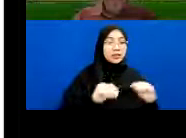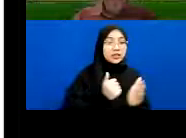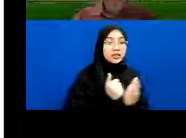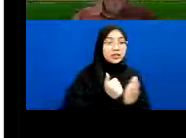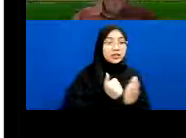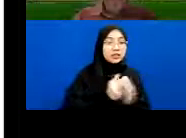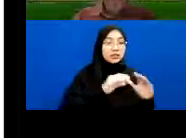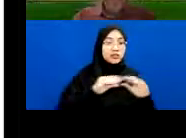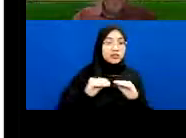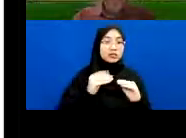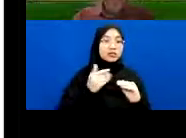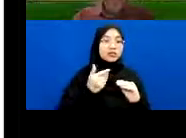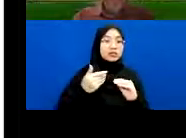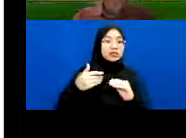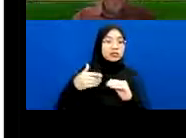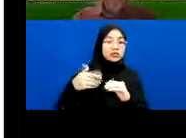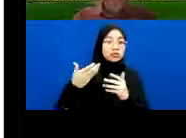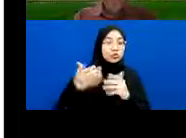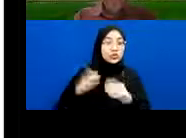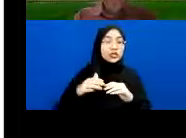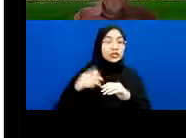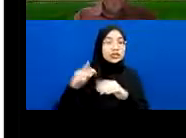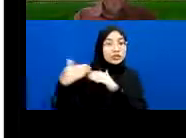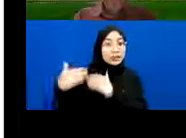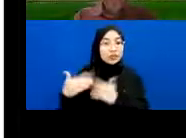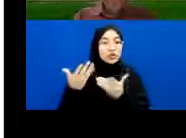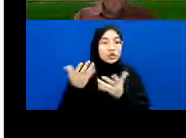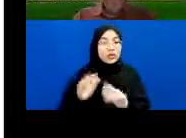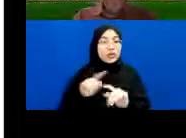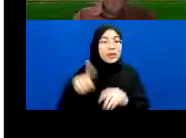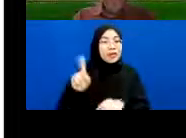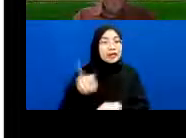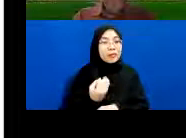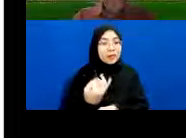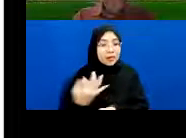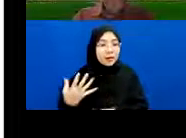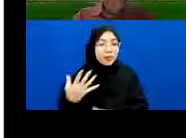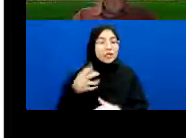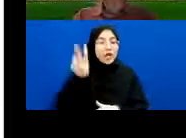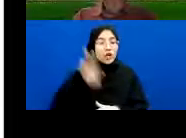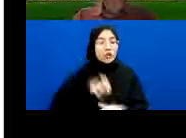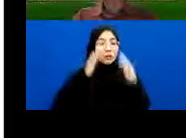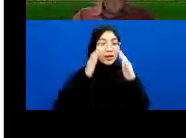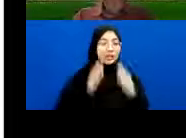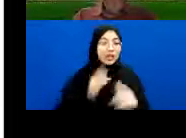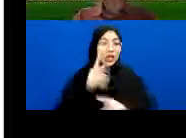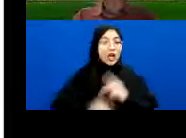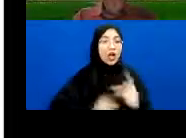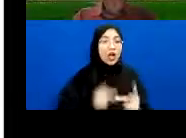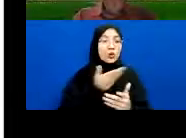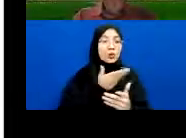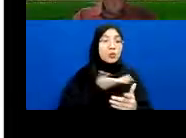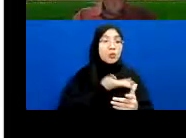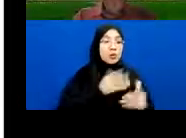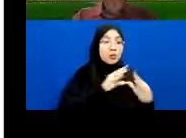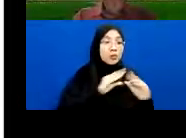to participate in schools, where the economic factor is one of the barriers experienced by children with